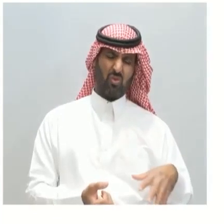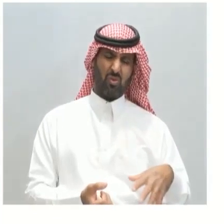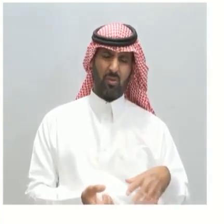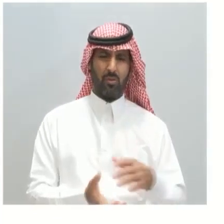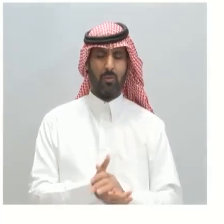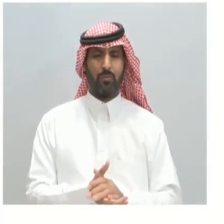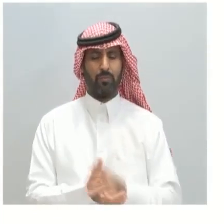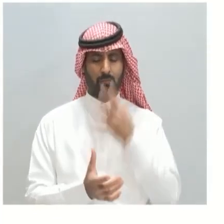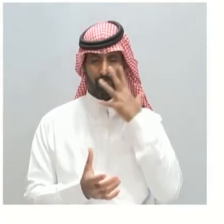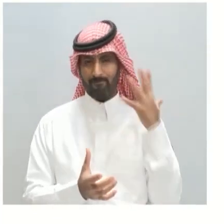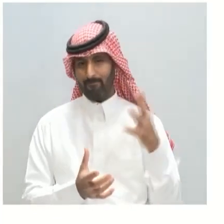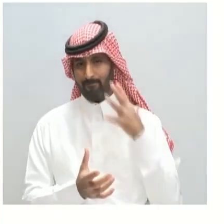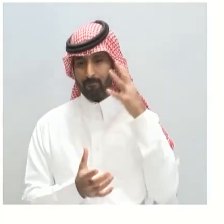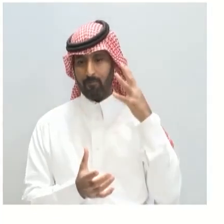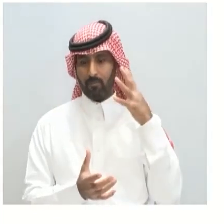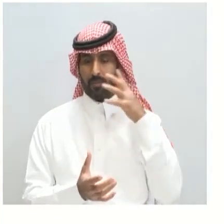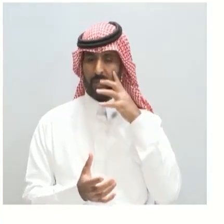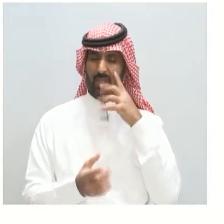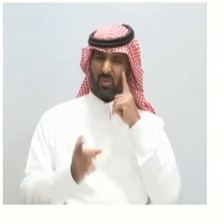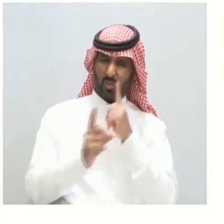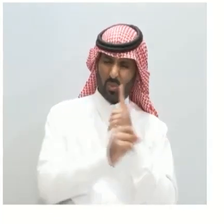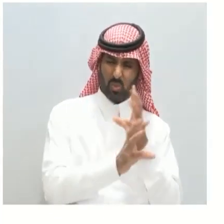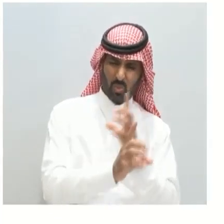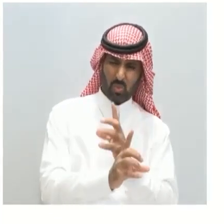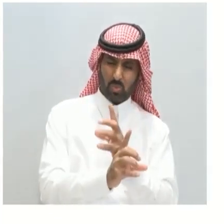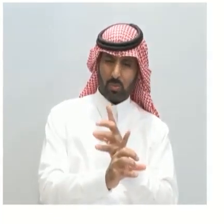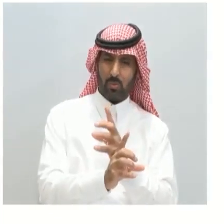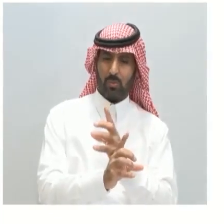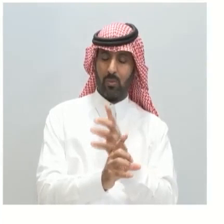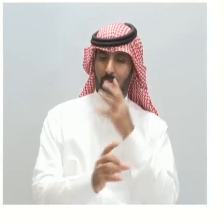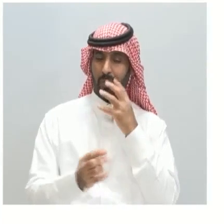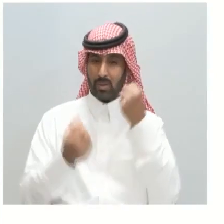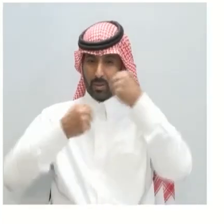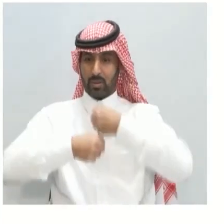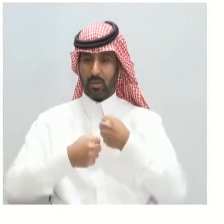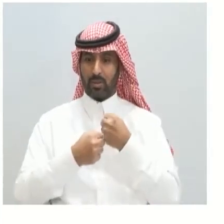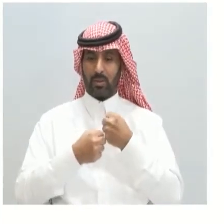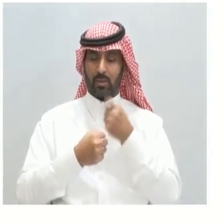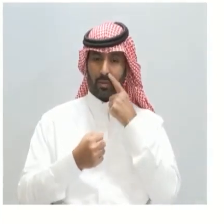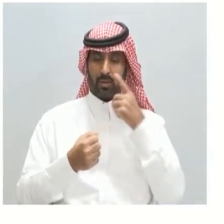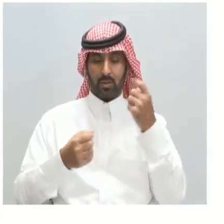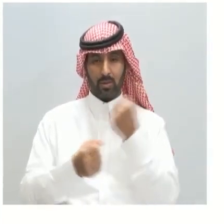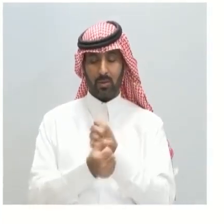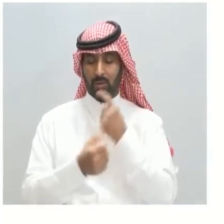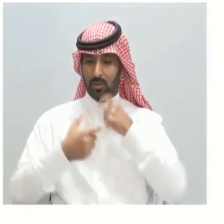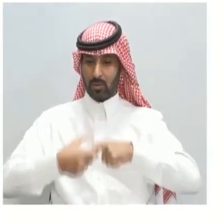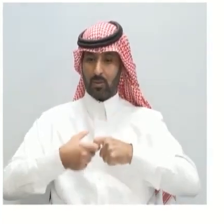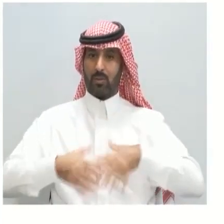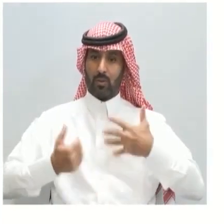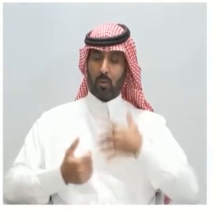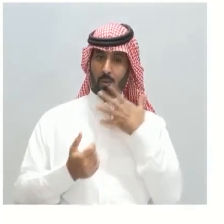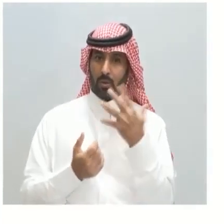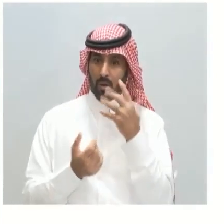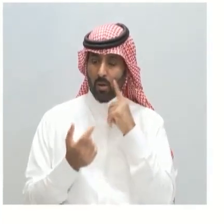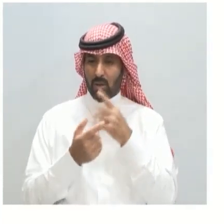bored. Confused, crowded. Get dressed, get engaged, excited,